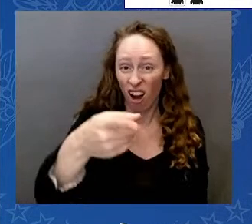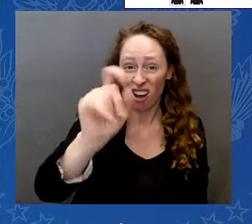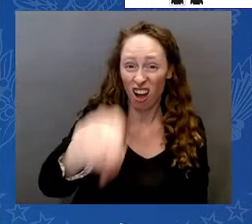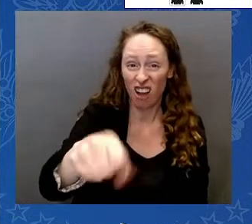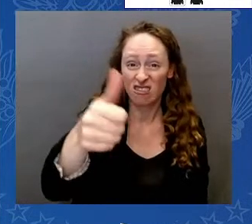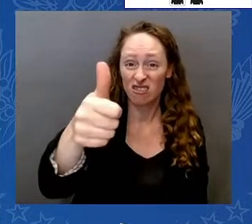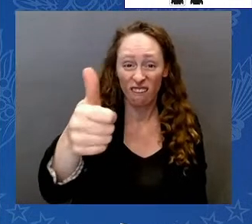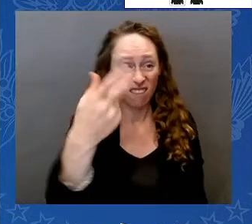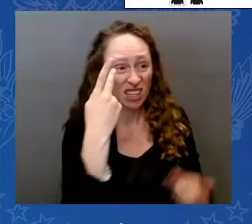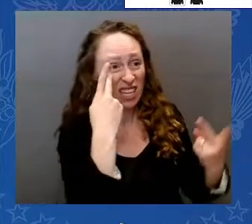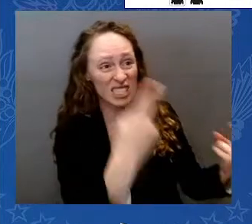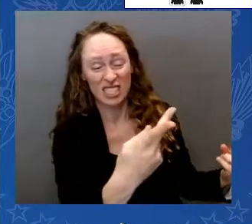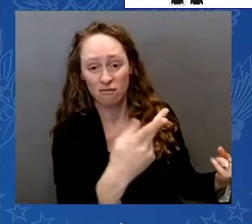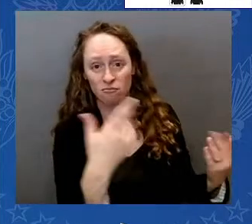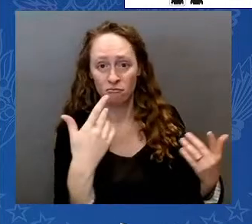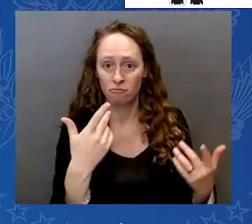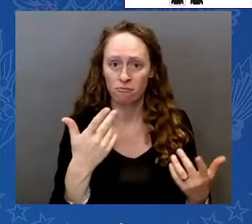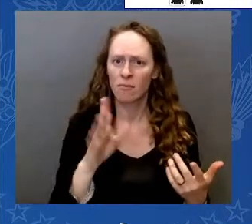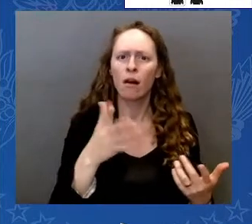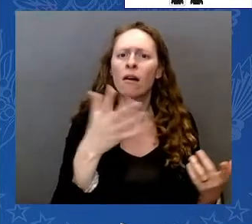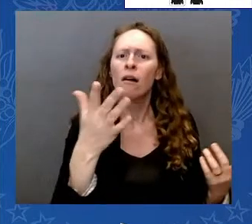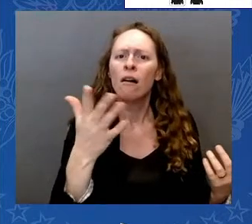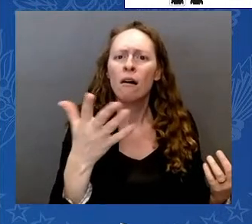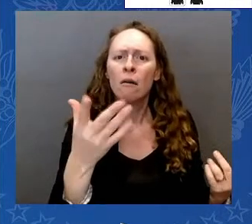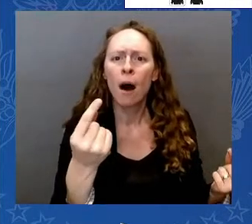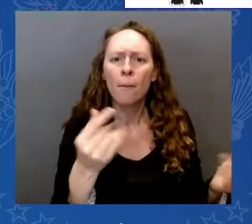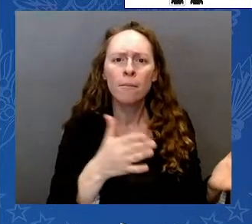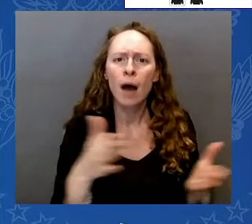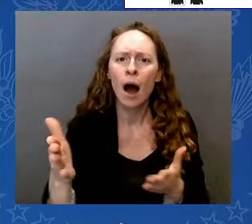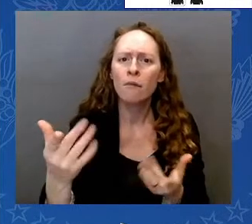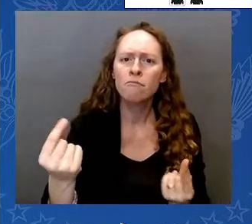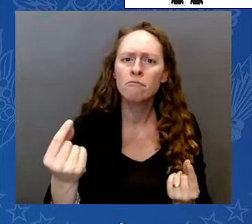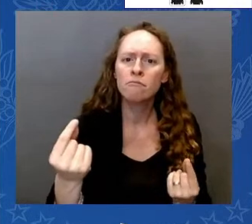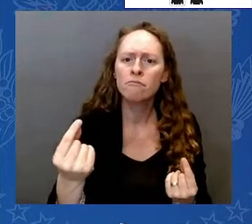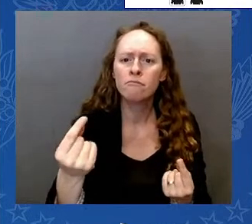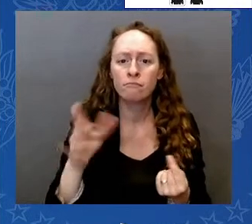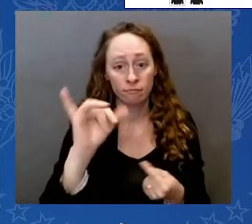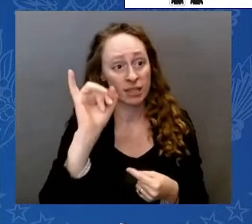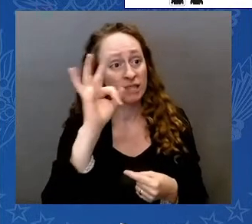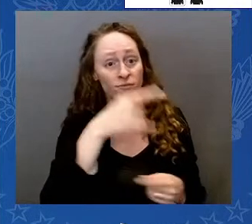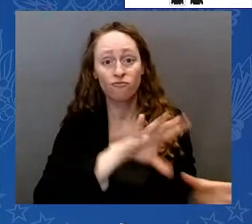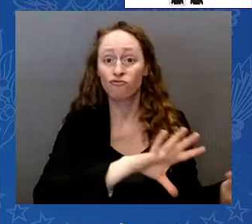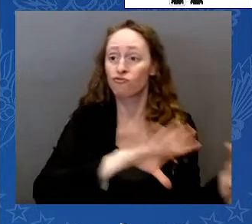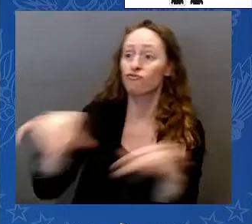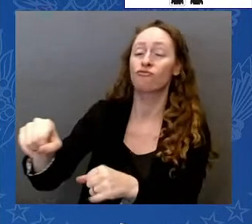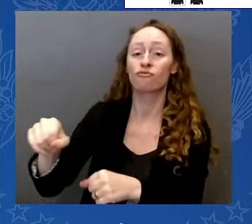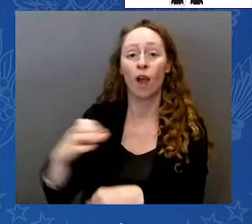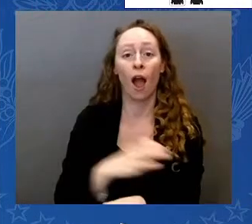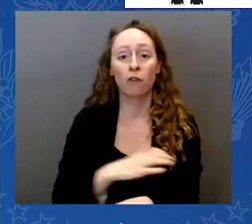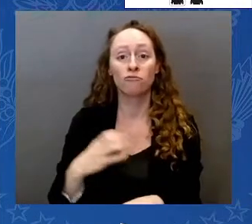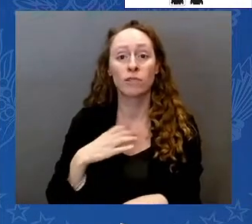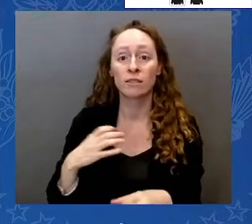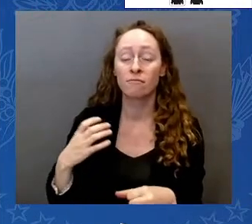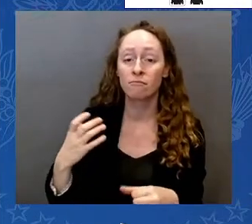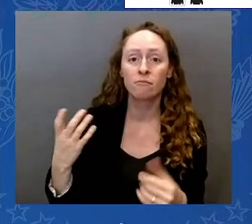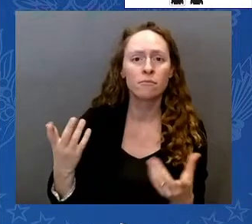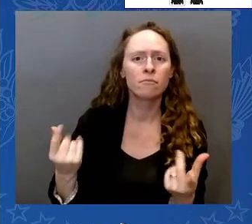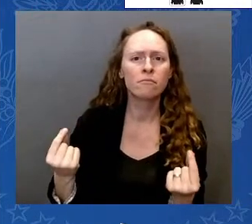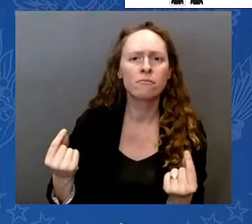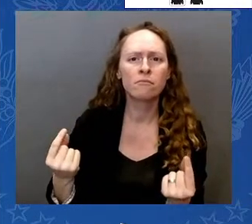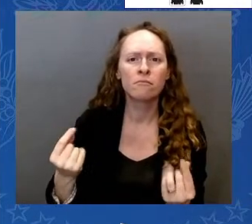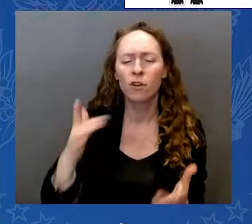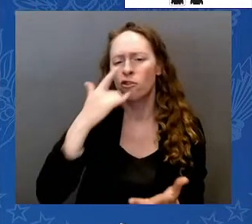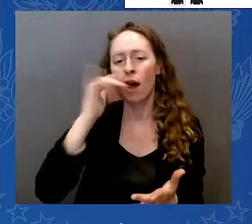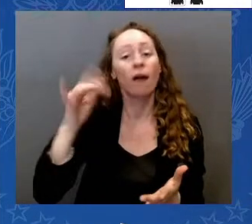platform if they take control of Congress? Let's start with inflation. Let me tell you how I think